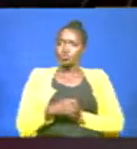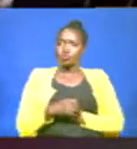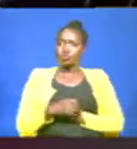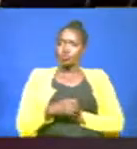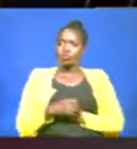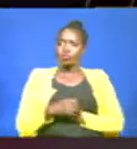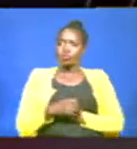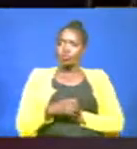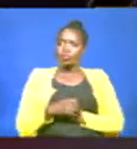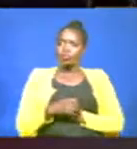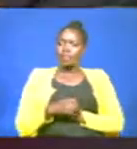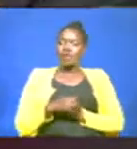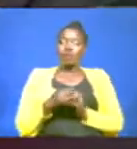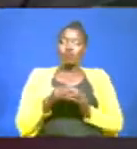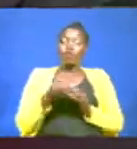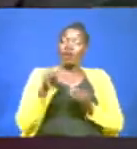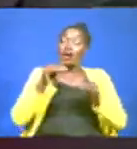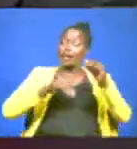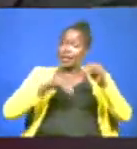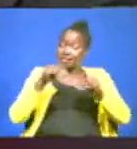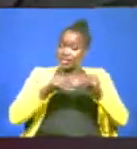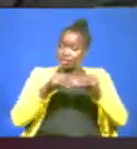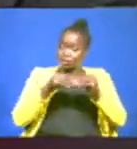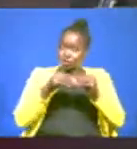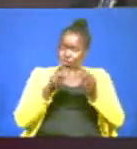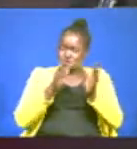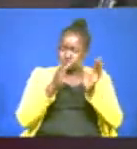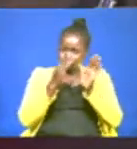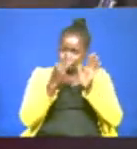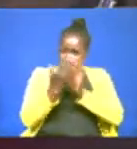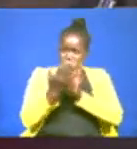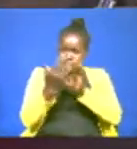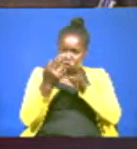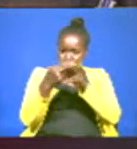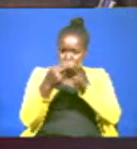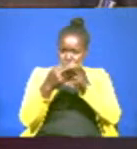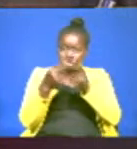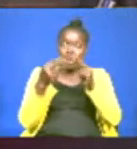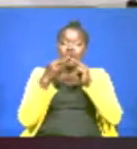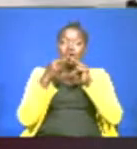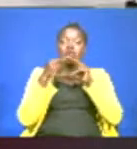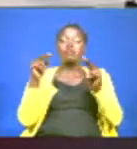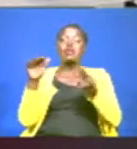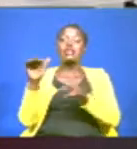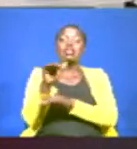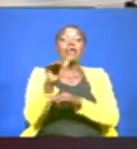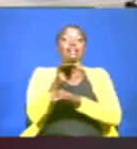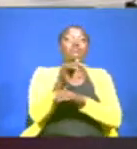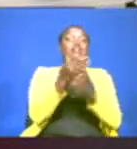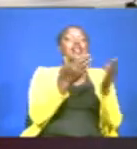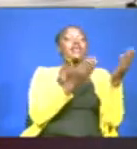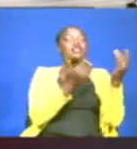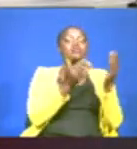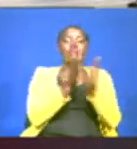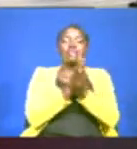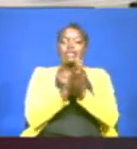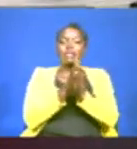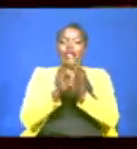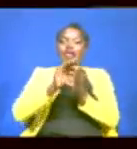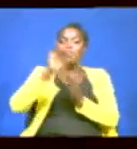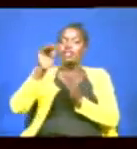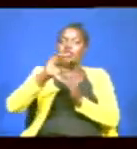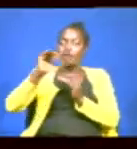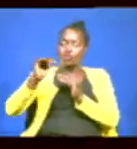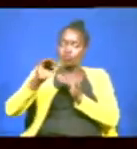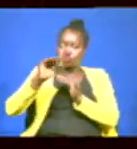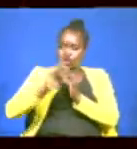Gearing up for mini polls, voters in Garissa asked to preach peace ahead of the much anticipated township by-election.